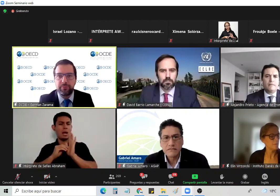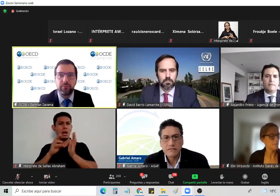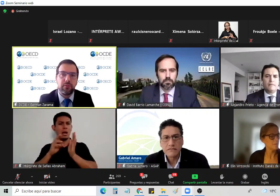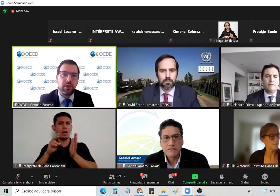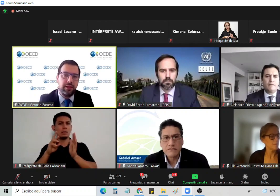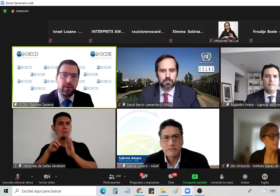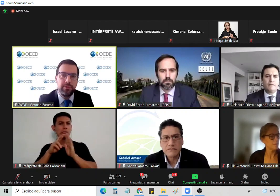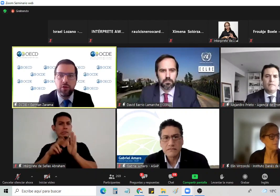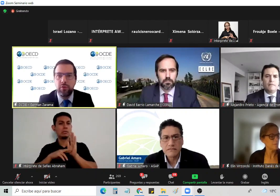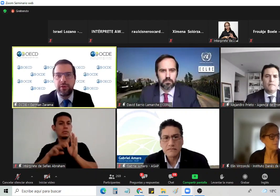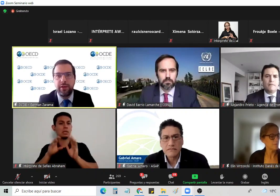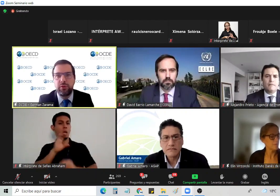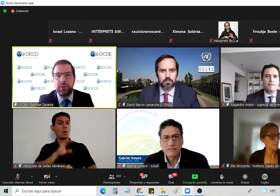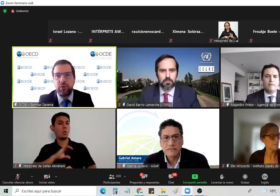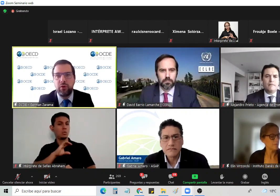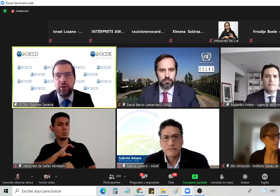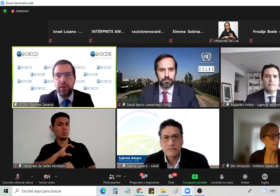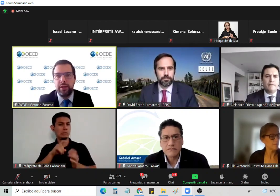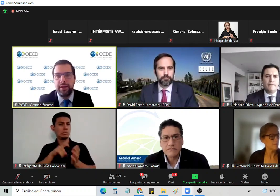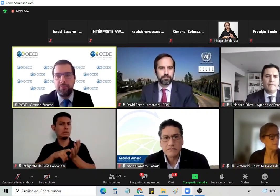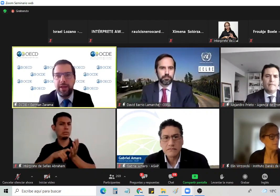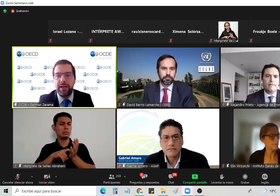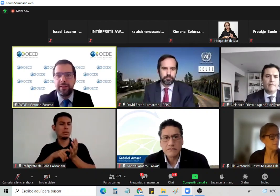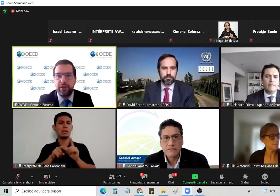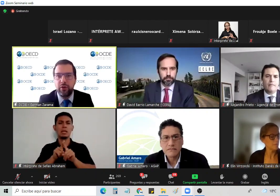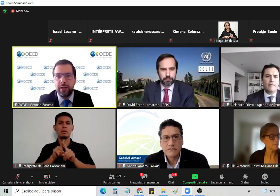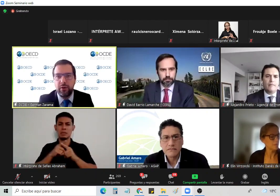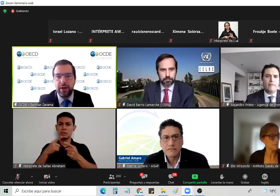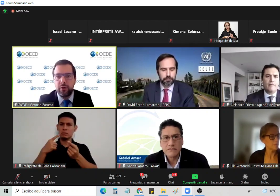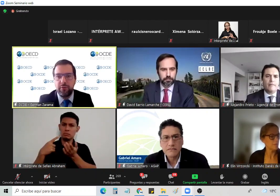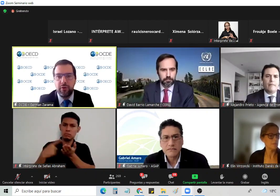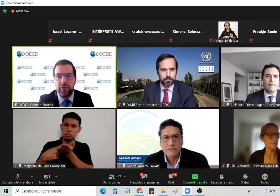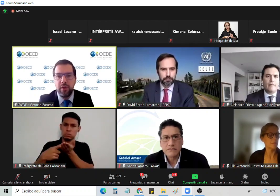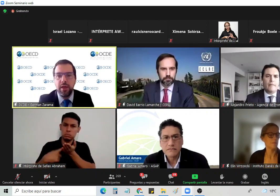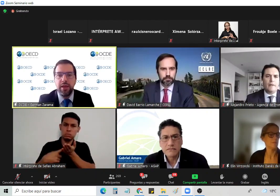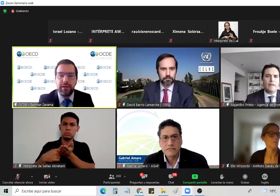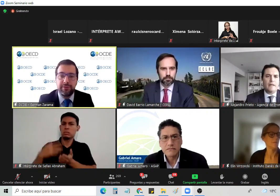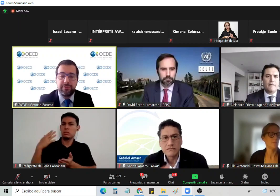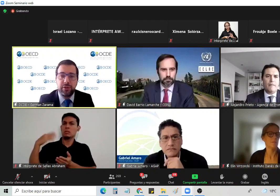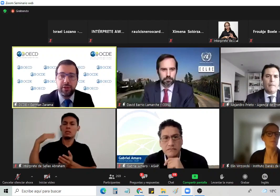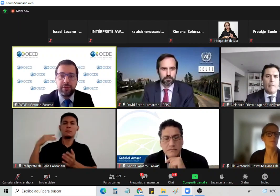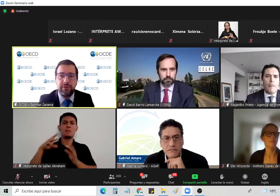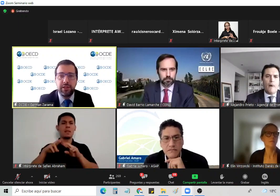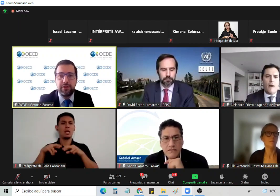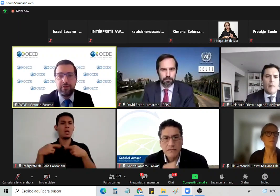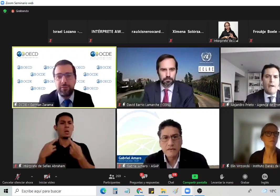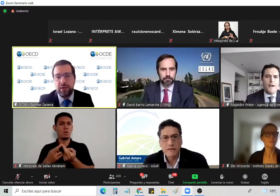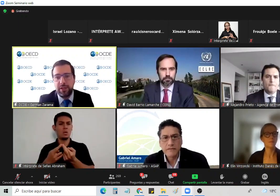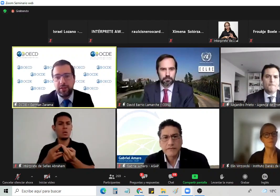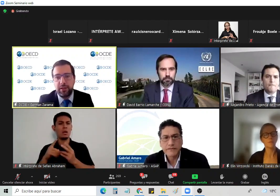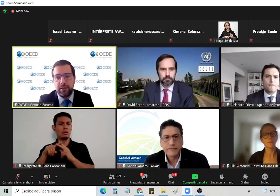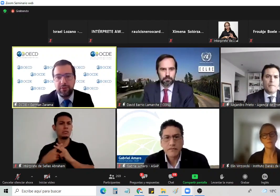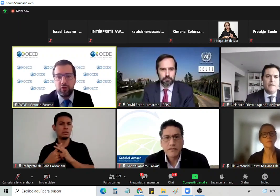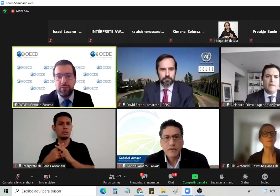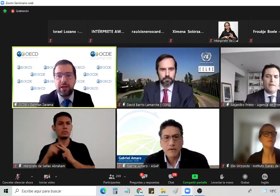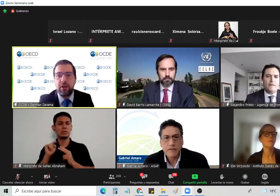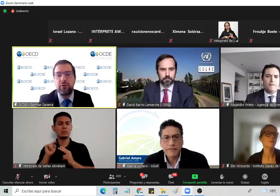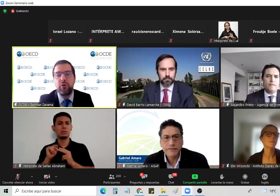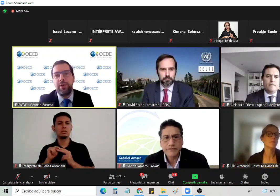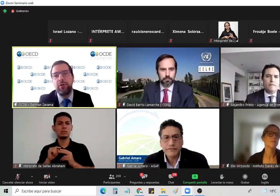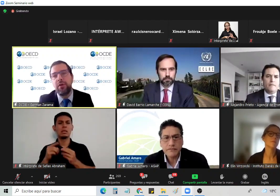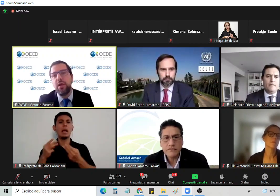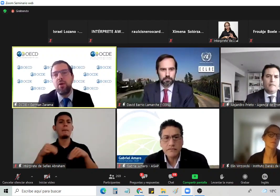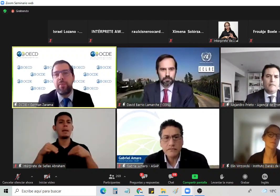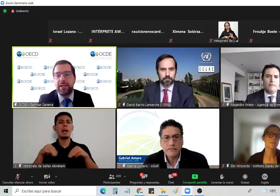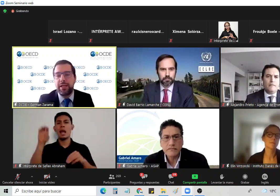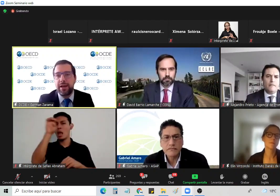rights is more and more a conduct requirement and as was discussed in the previous panel throughout this entire forum there are many initiatives